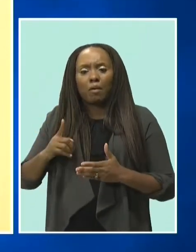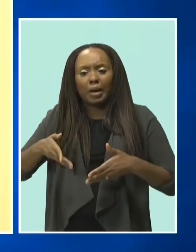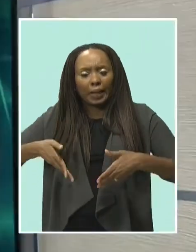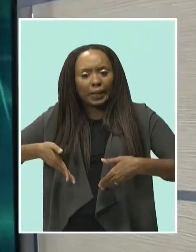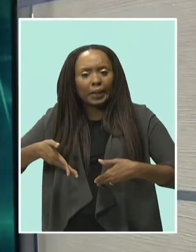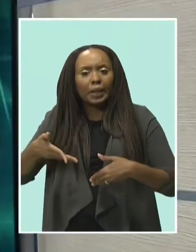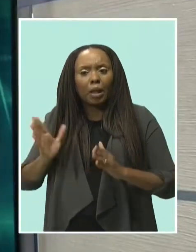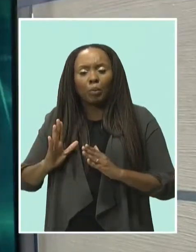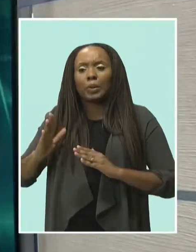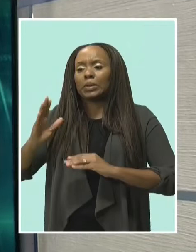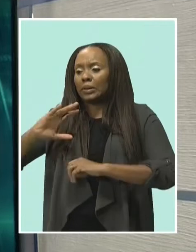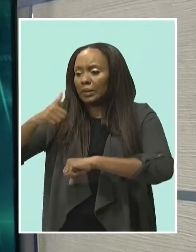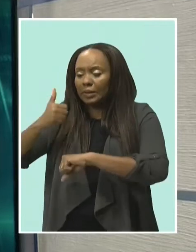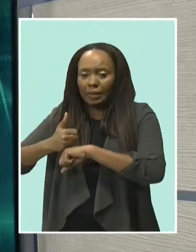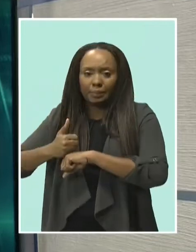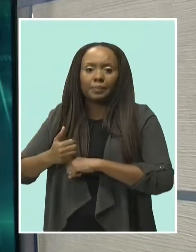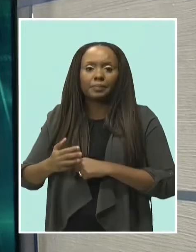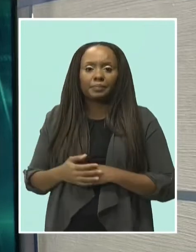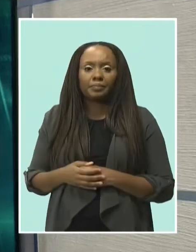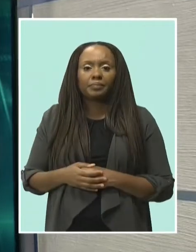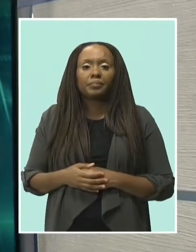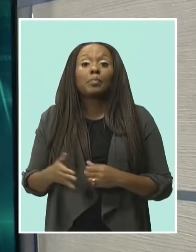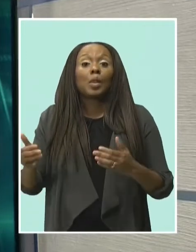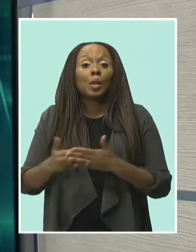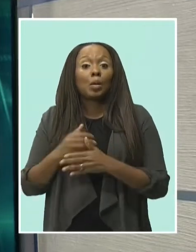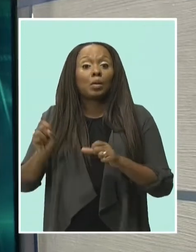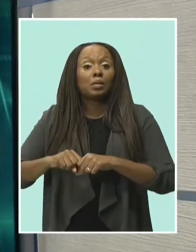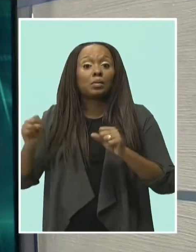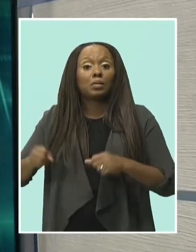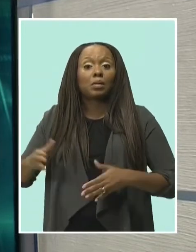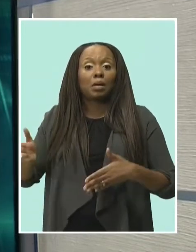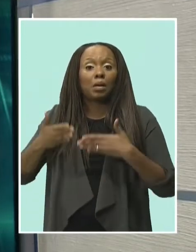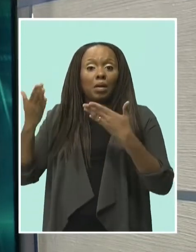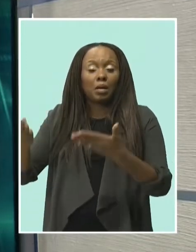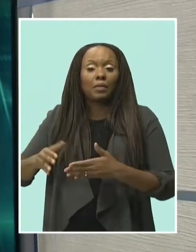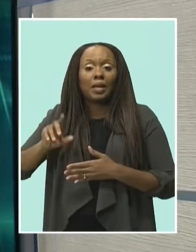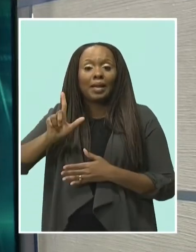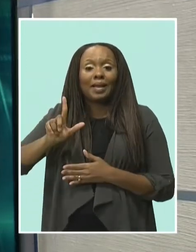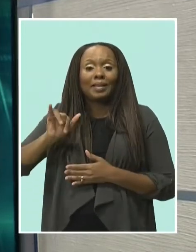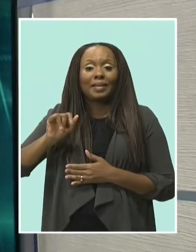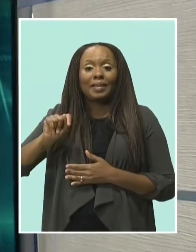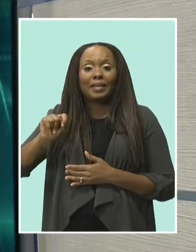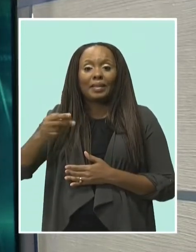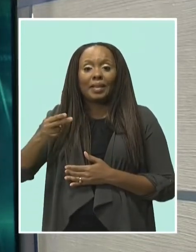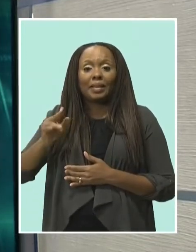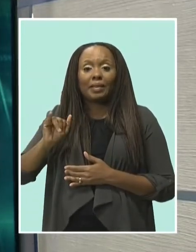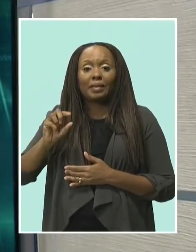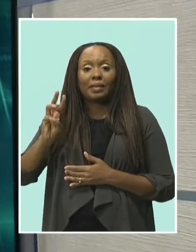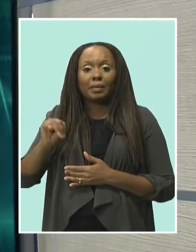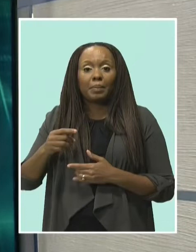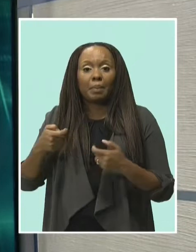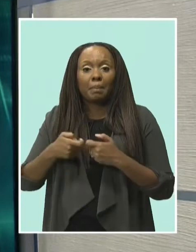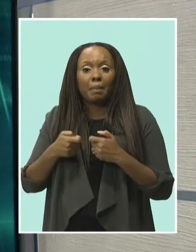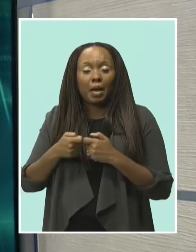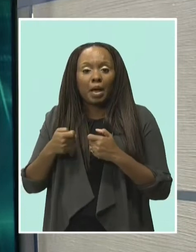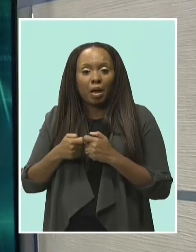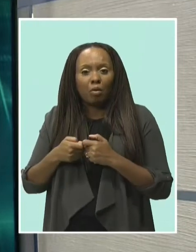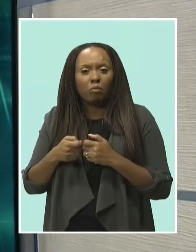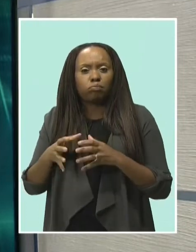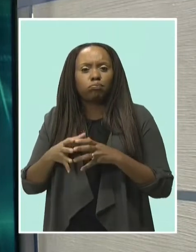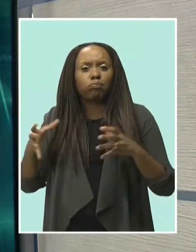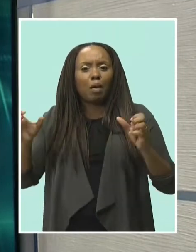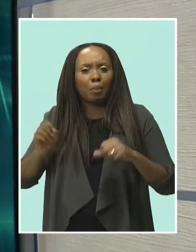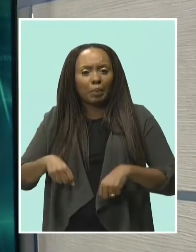speak. Rogers said the new system would offer large-scale lithium battery capacity when completed and would prevent spikes on